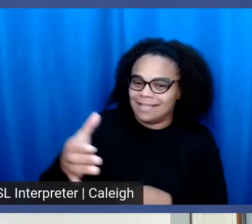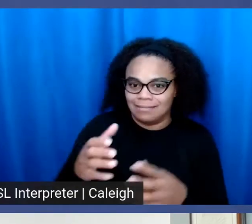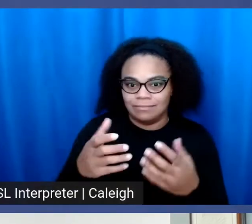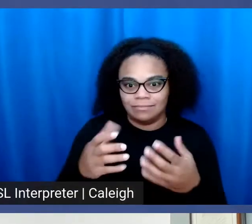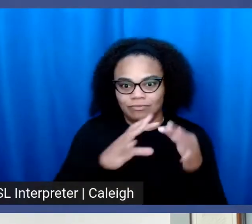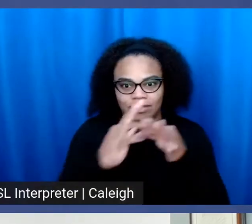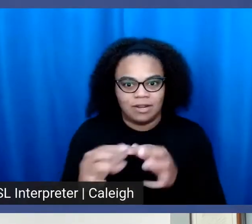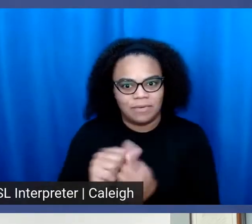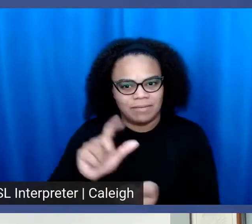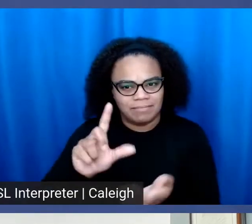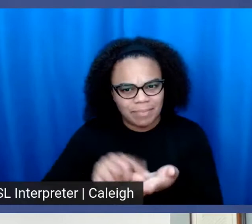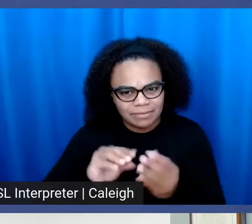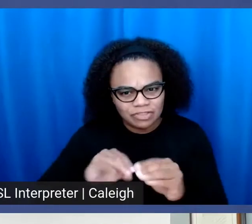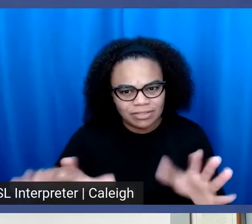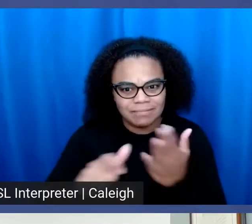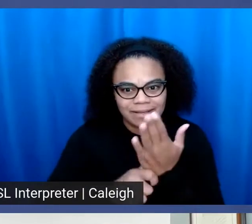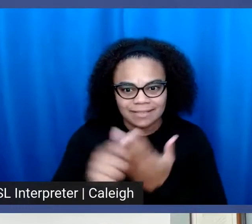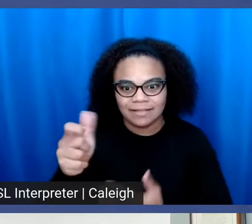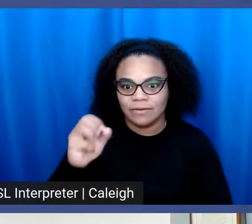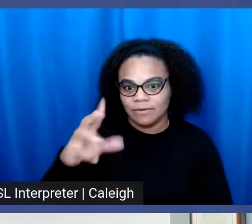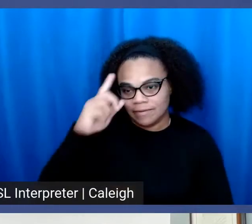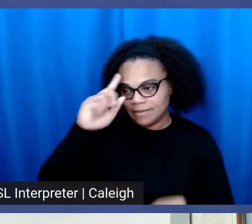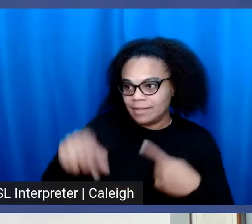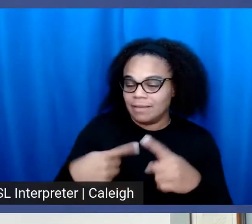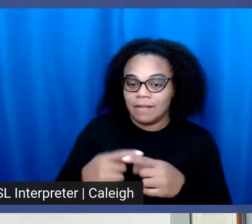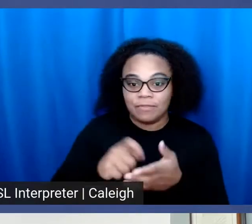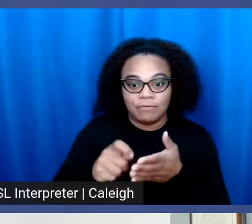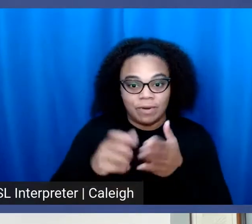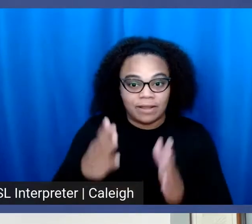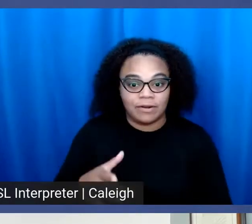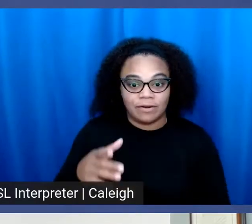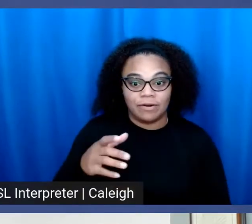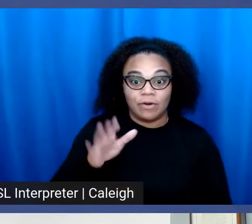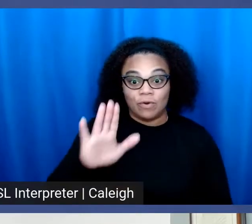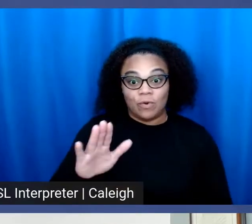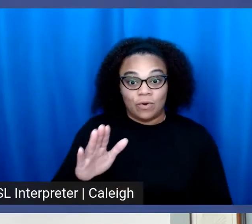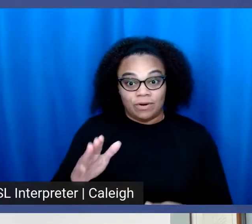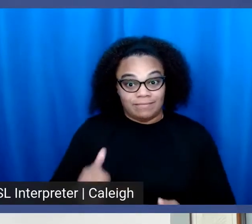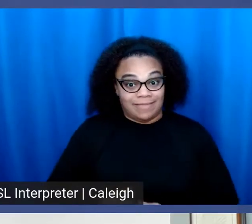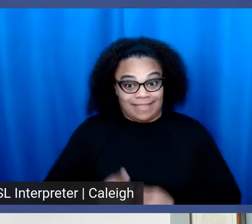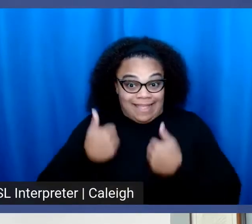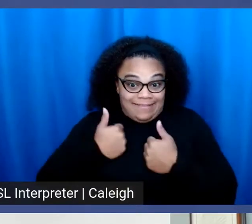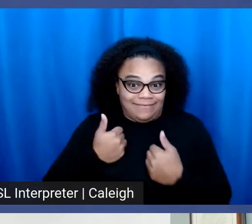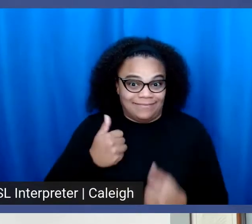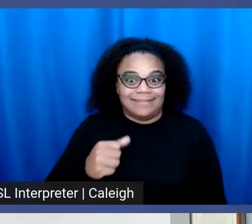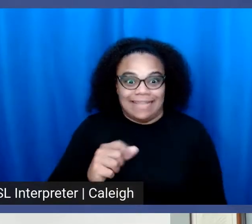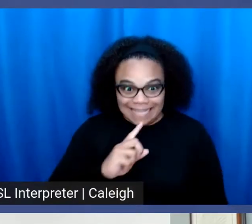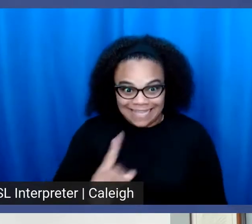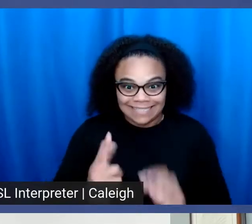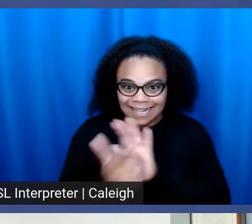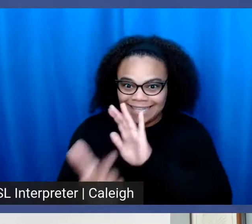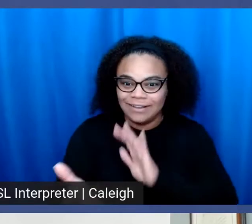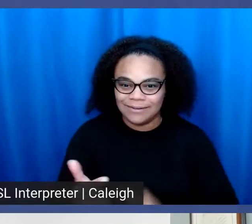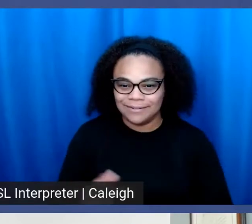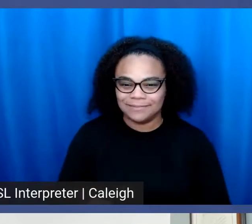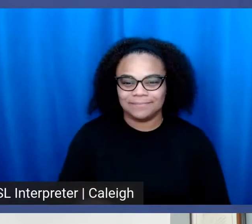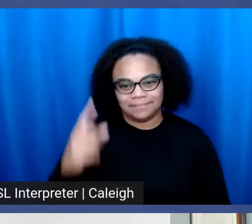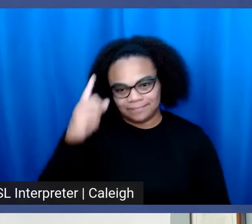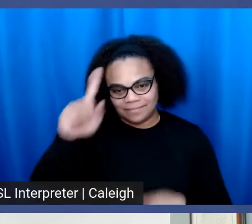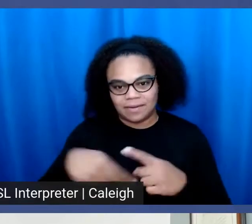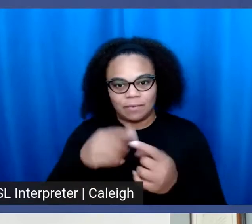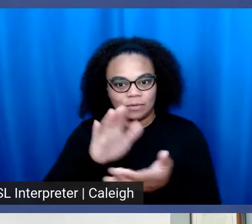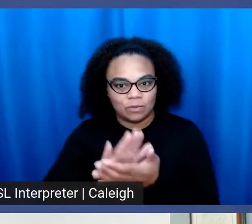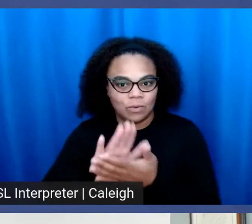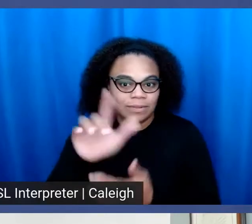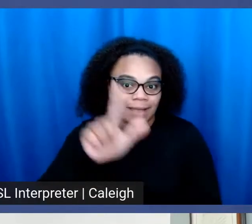when, thinking of the writer Jonathan Rauch has written that your very existence is illegal. So those are, again, thinking of just like school libraries being particularly